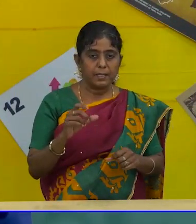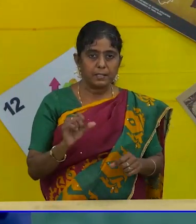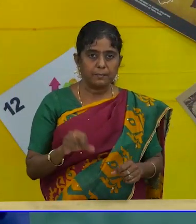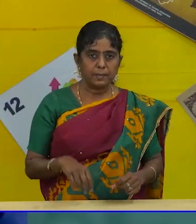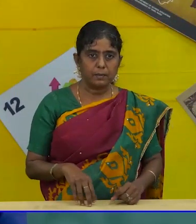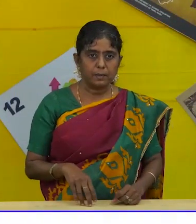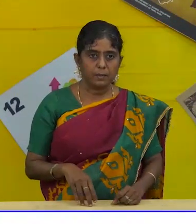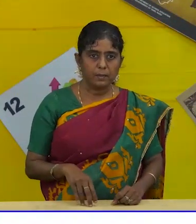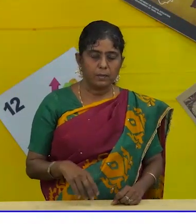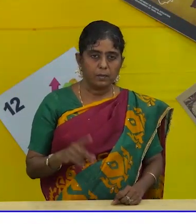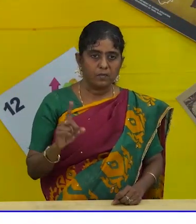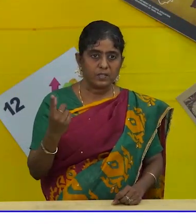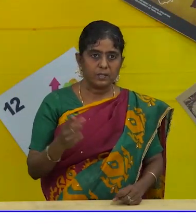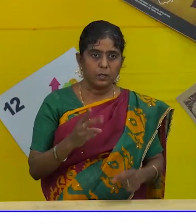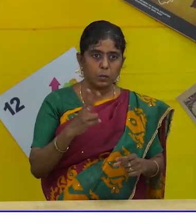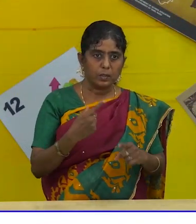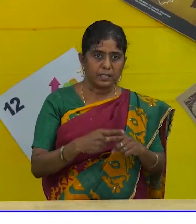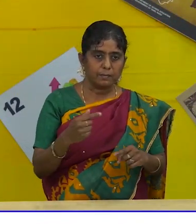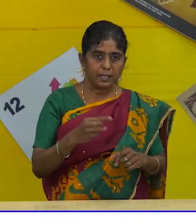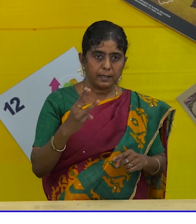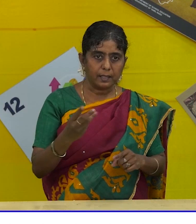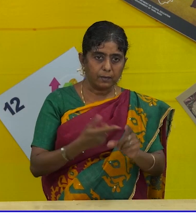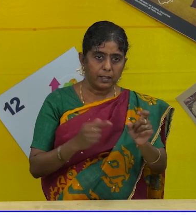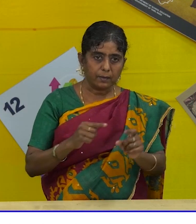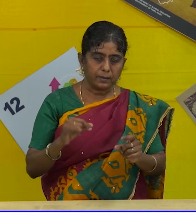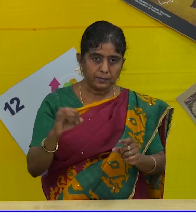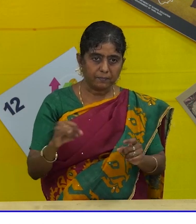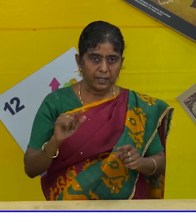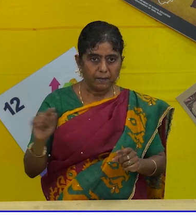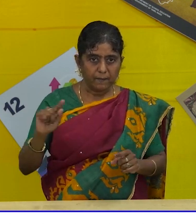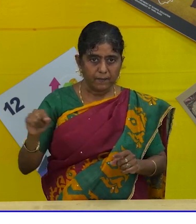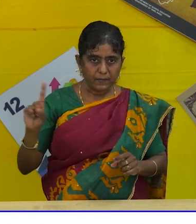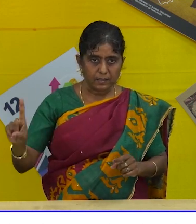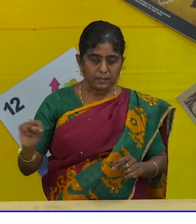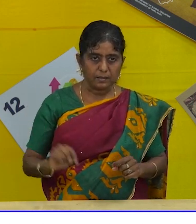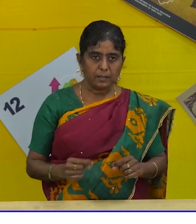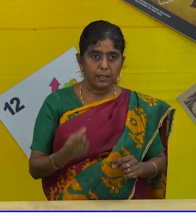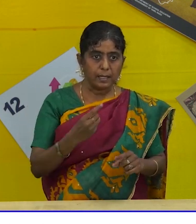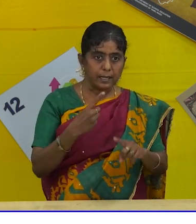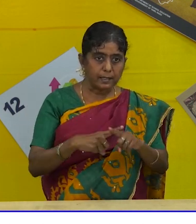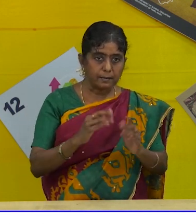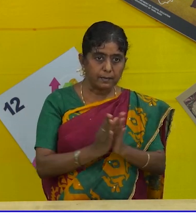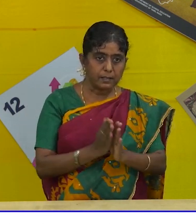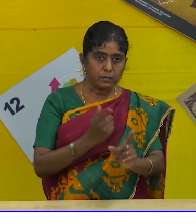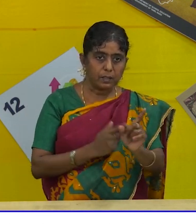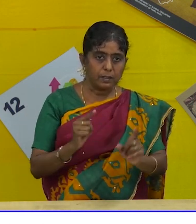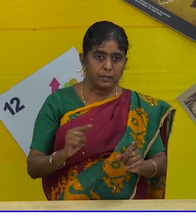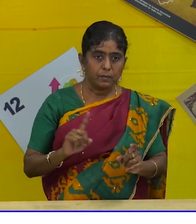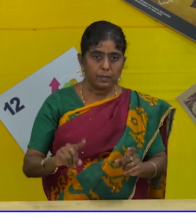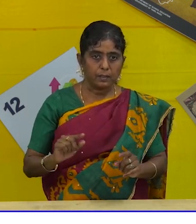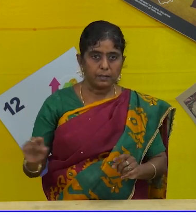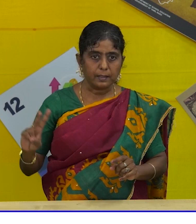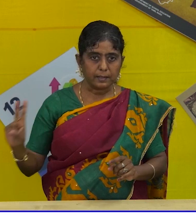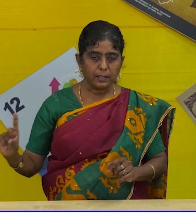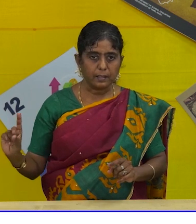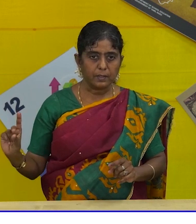method. You look at that 2x minus 3y equals 0 is taken as the first equation, and x plus y equal to 1 you have